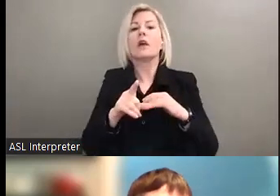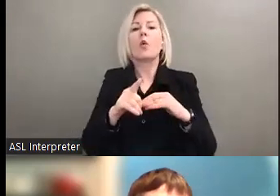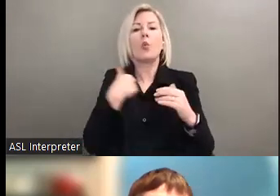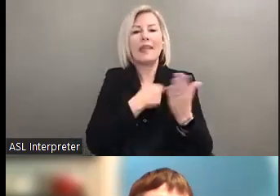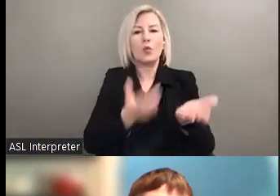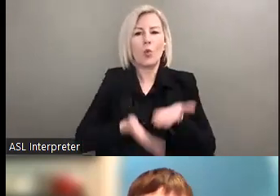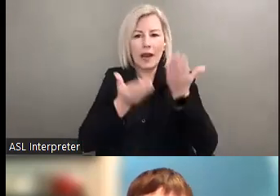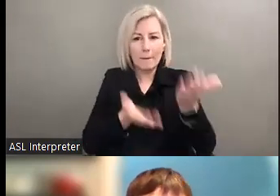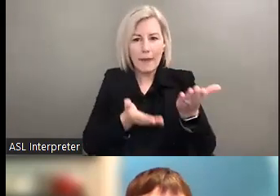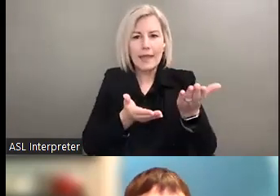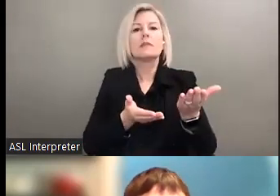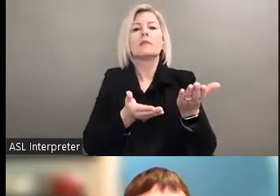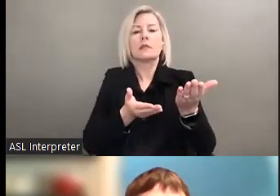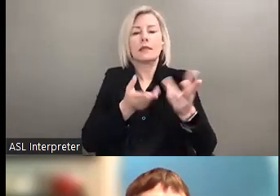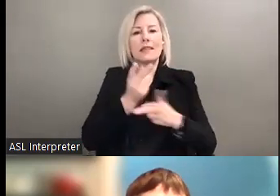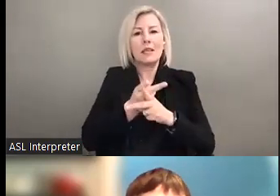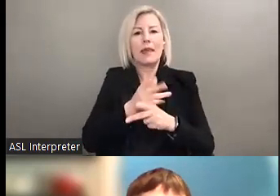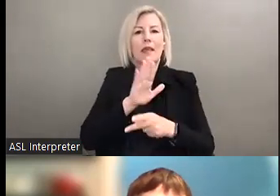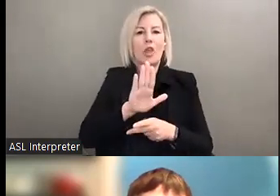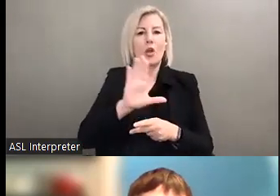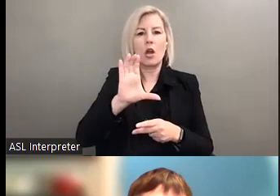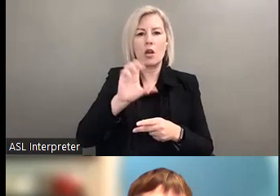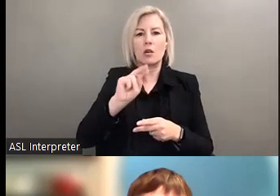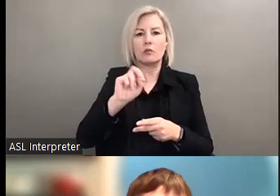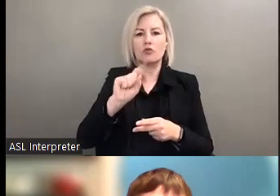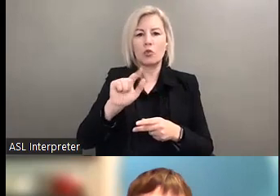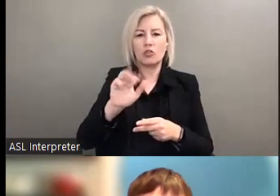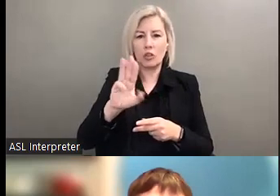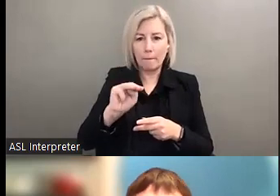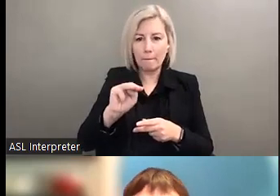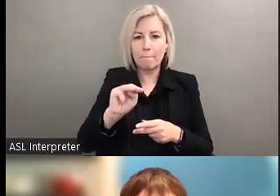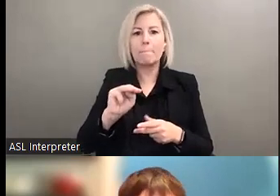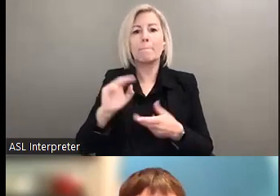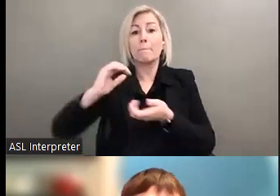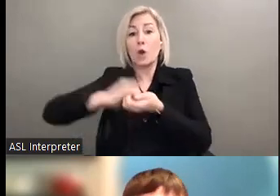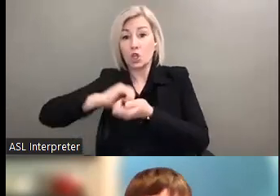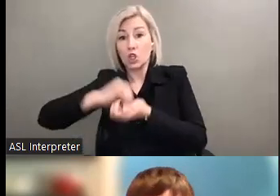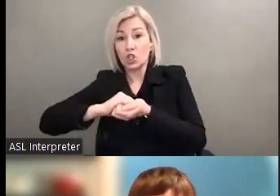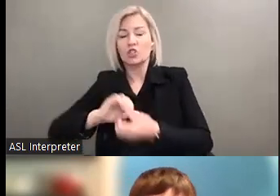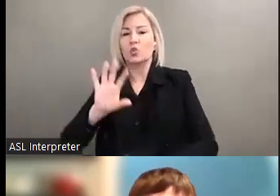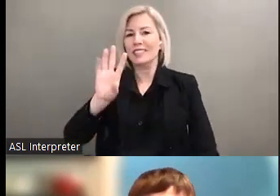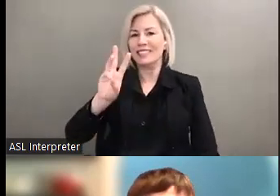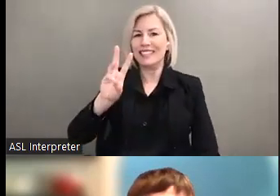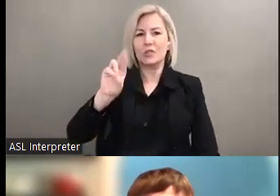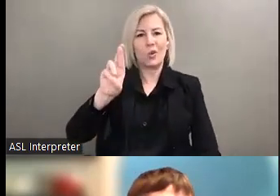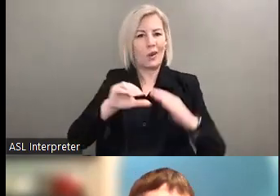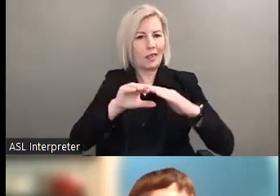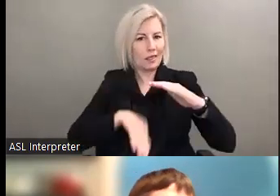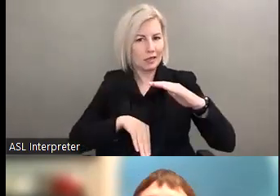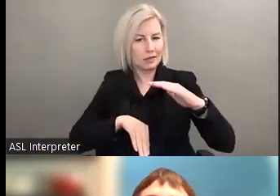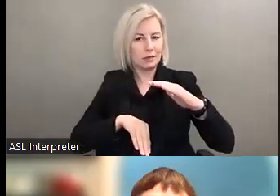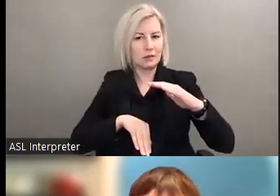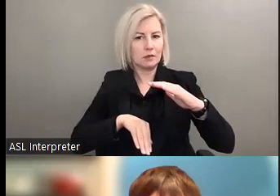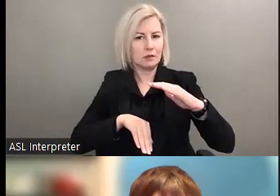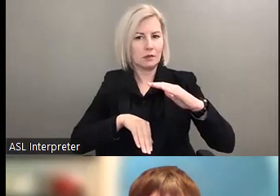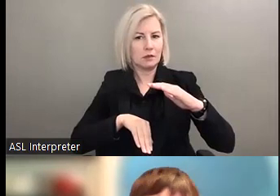that presenting consortiums keep their maximum number of presenting partners to 6 or fewer. This is not